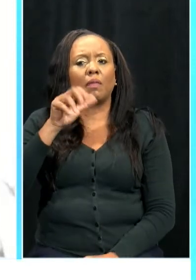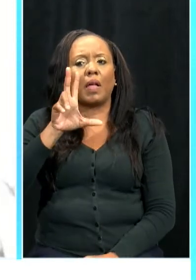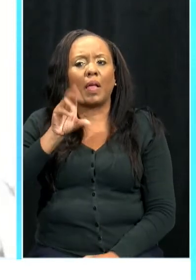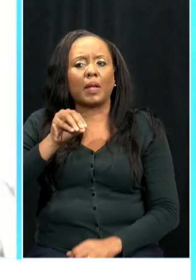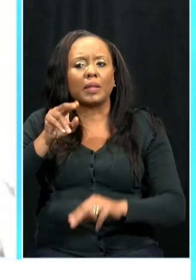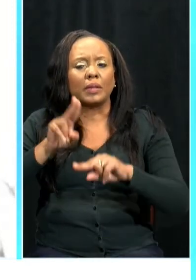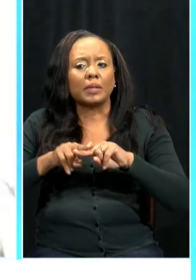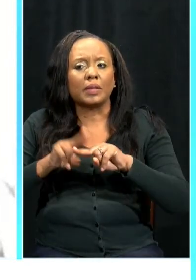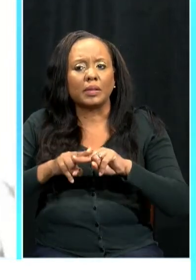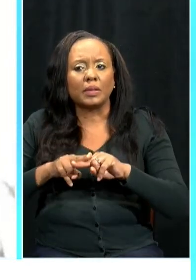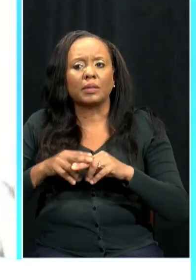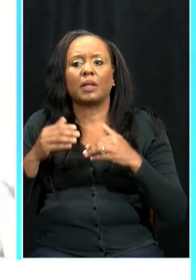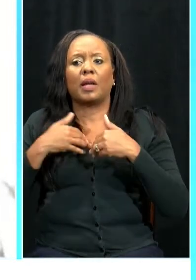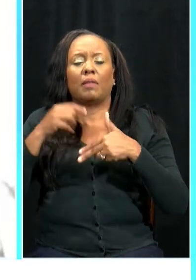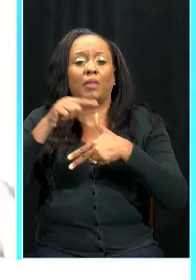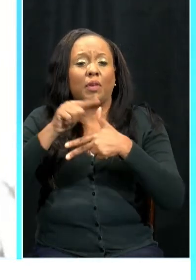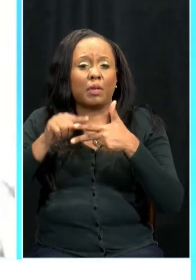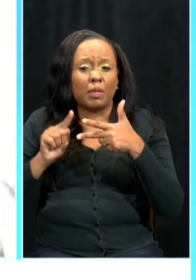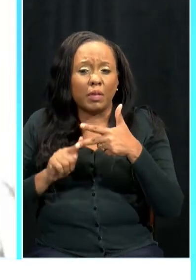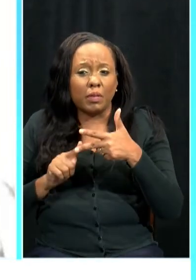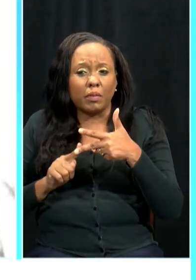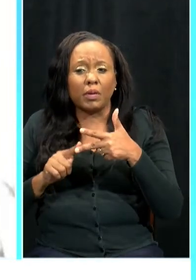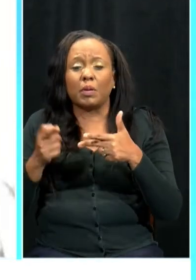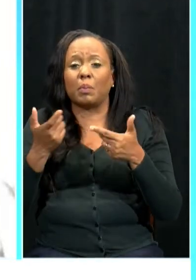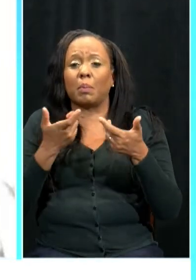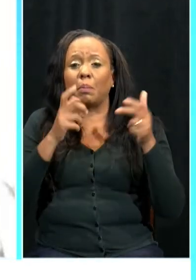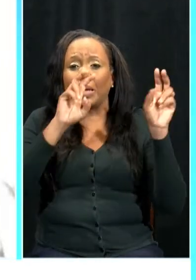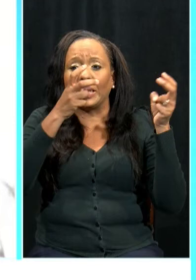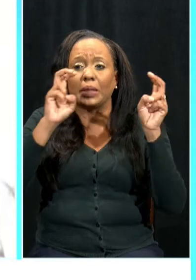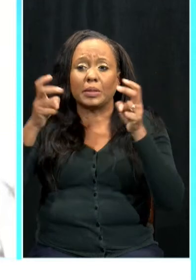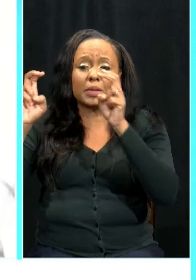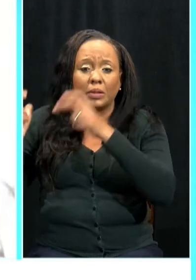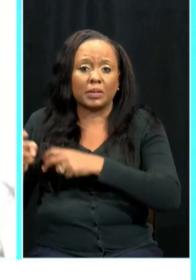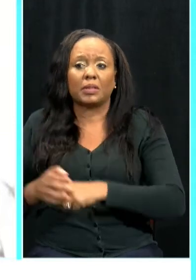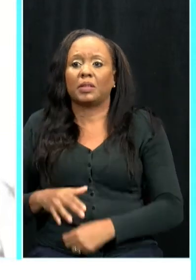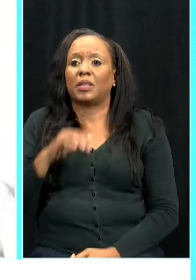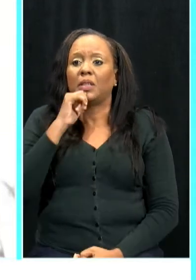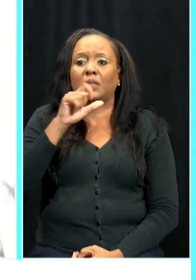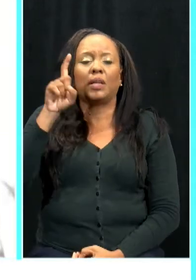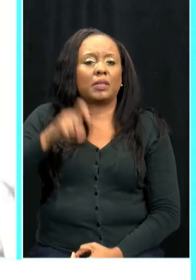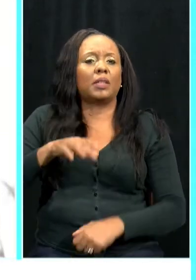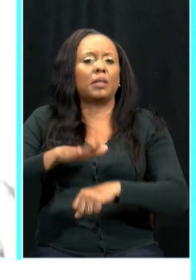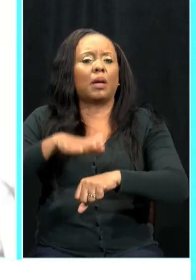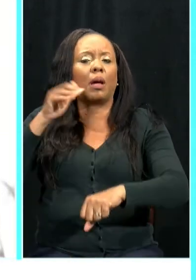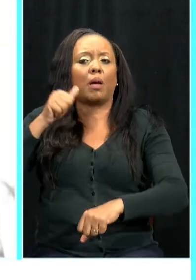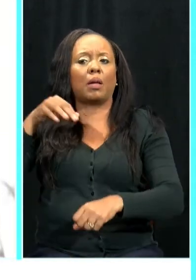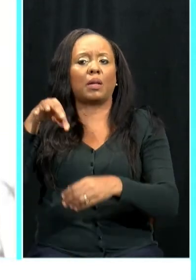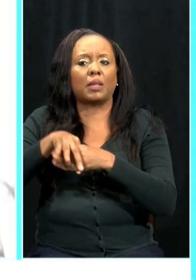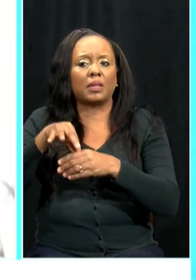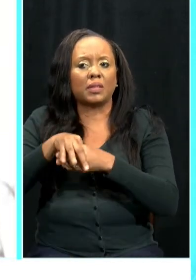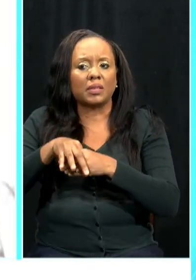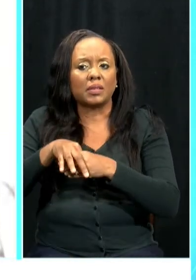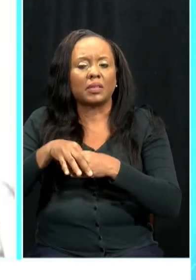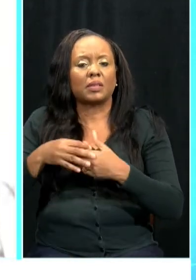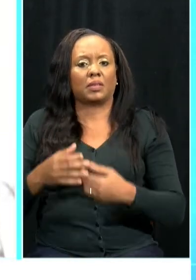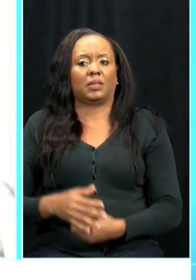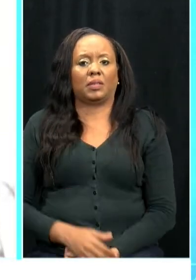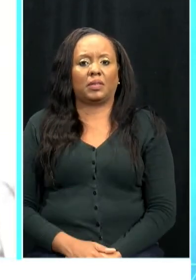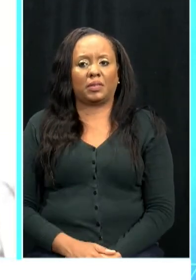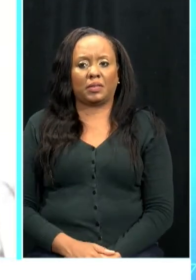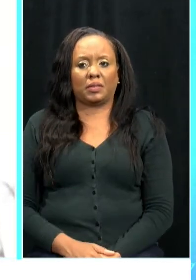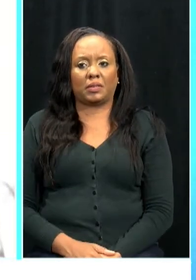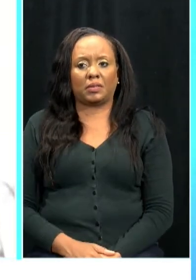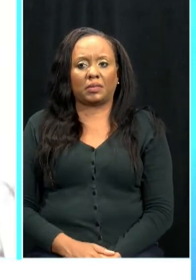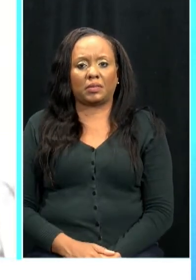with 3 crises, and you have absolutely no need to call an election. You are not taking the people